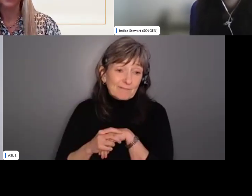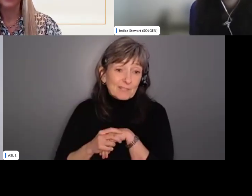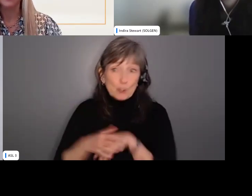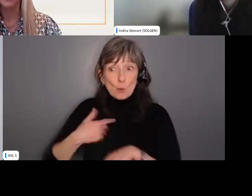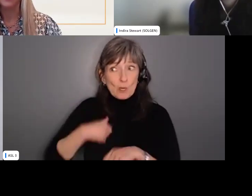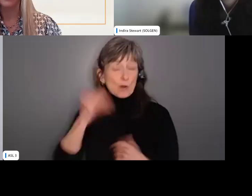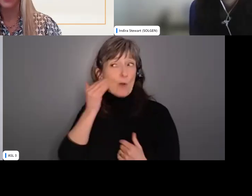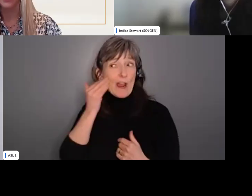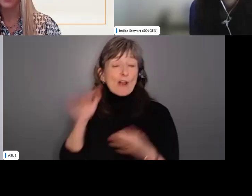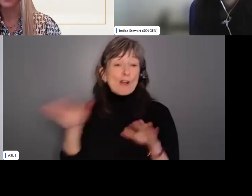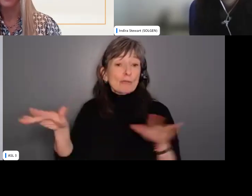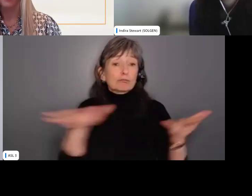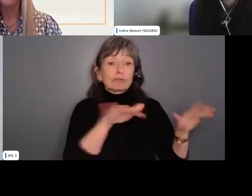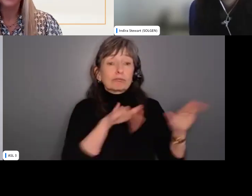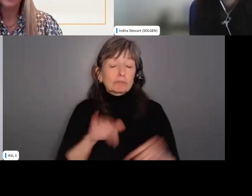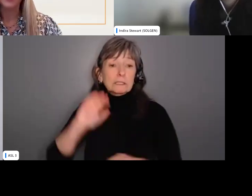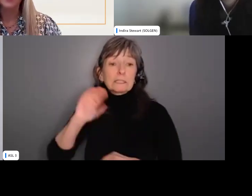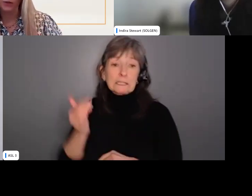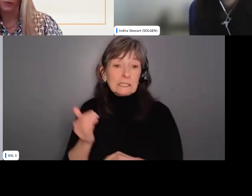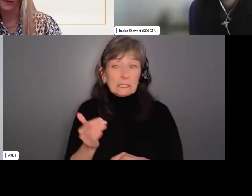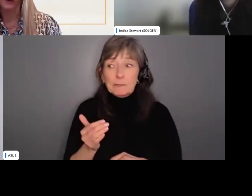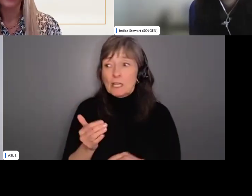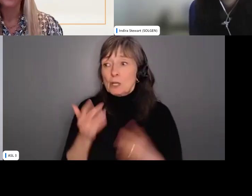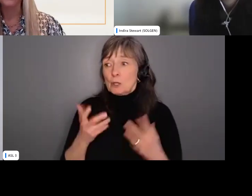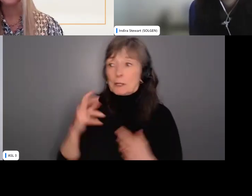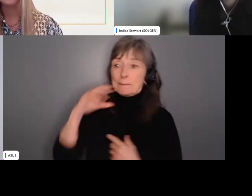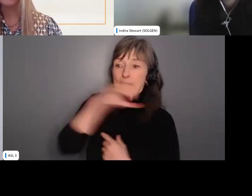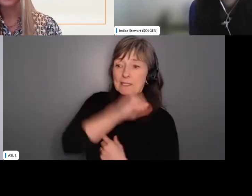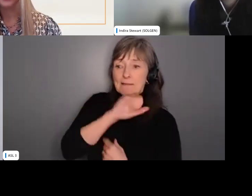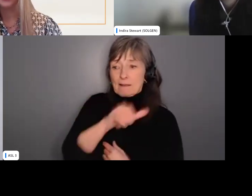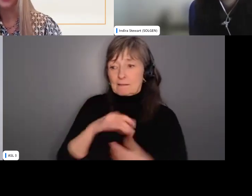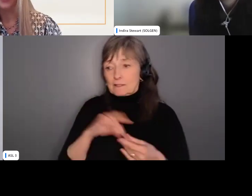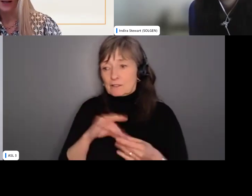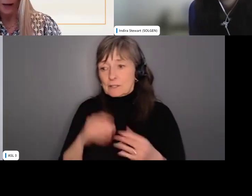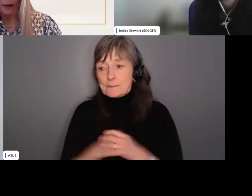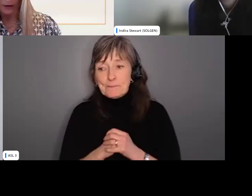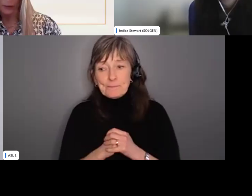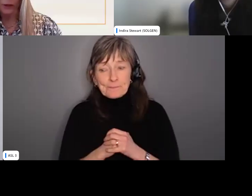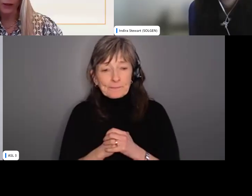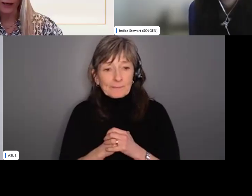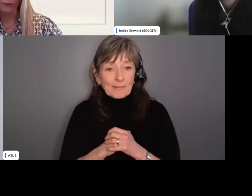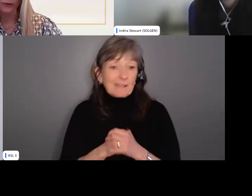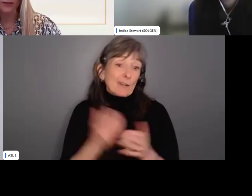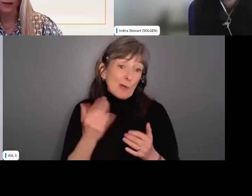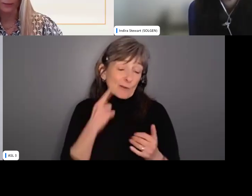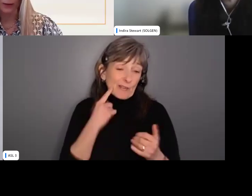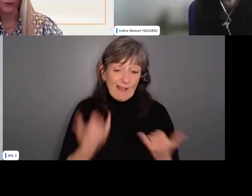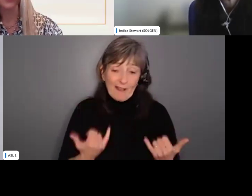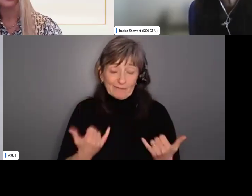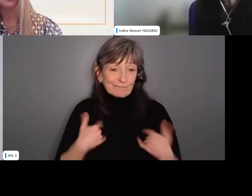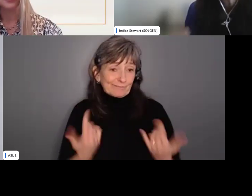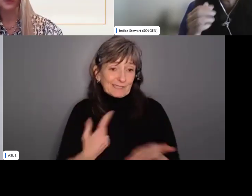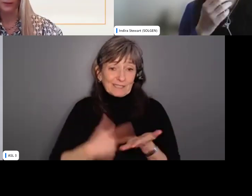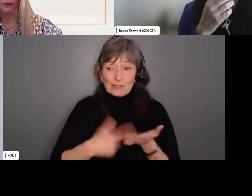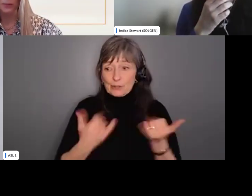of including older adults in these conversations that often get missed, which is why we're having this conversation today. The other question I had was, I'm